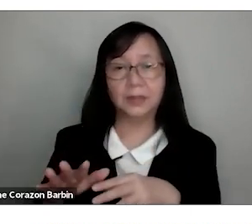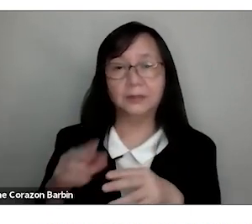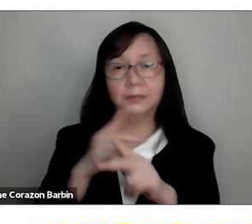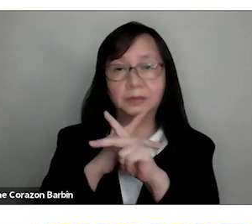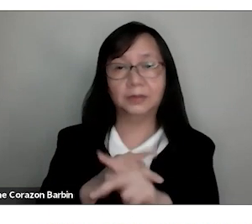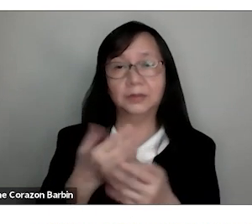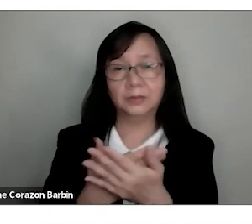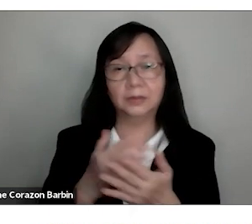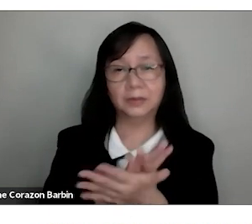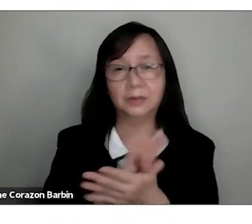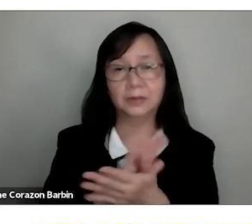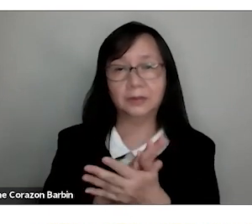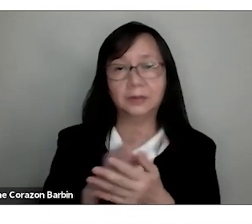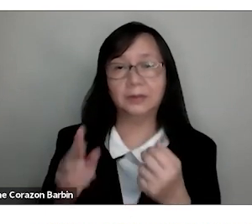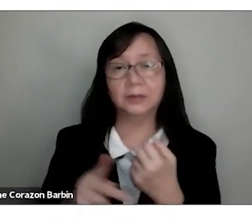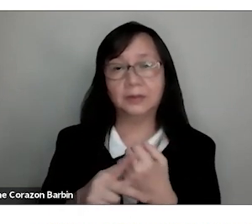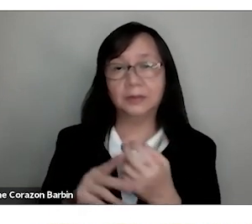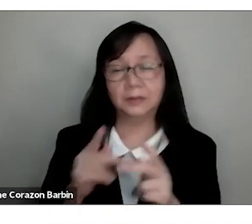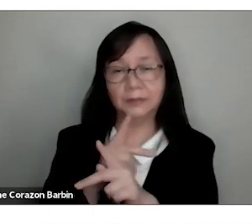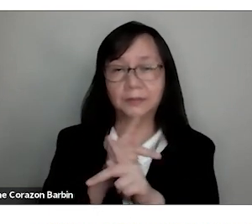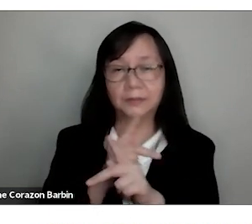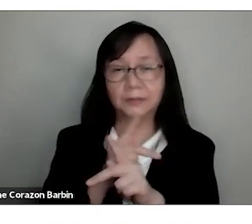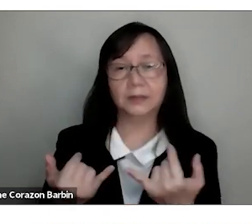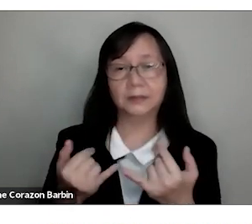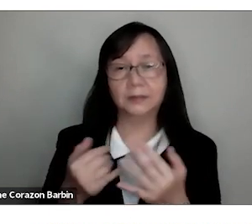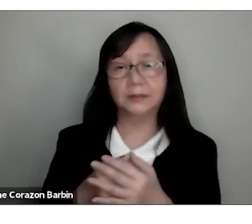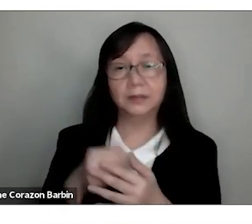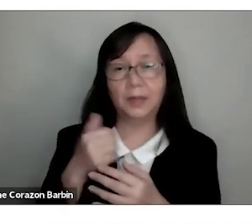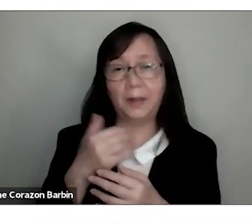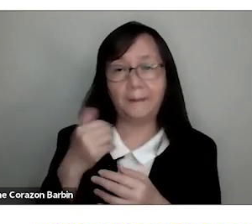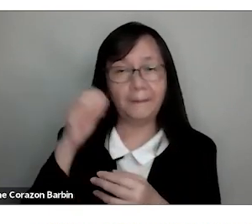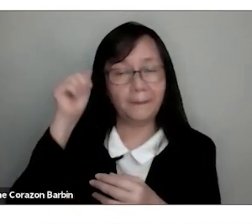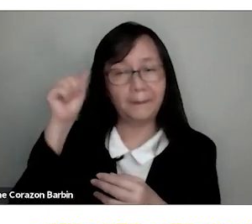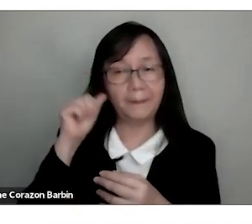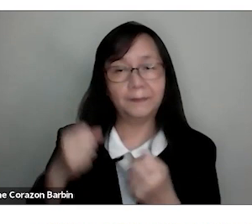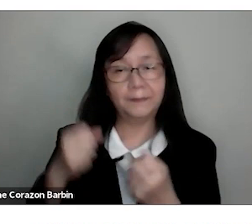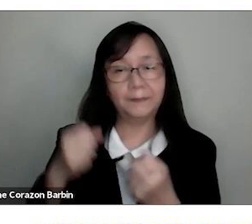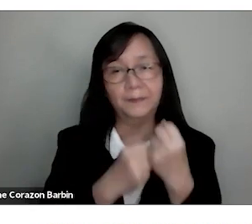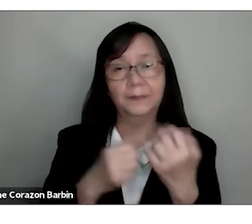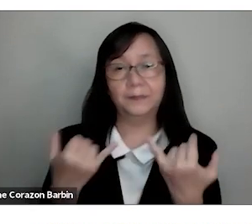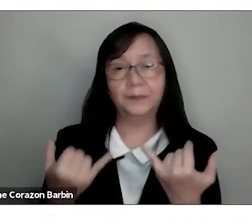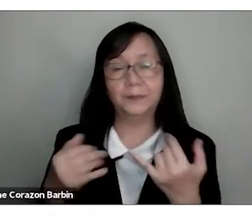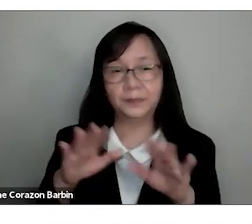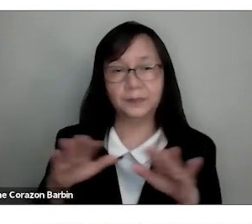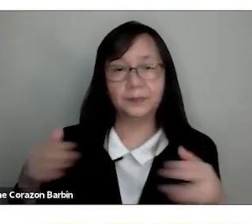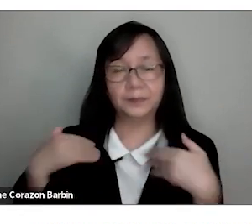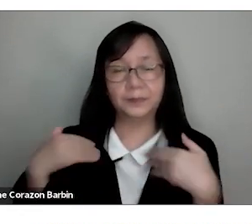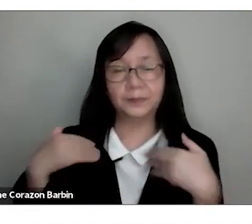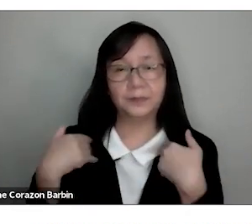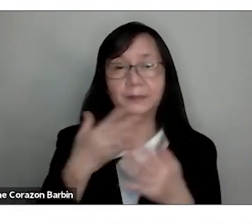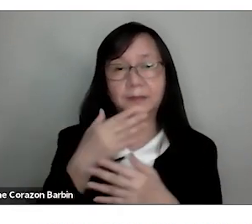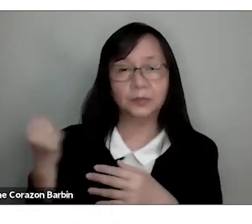the child safeguarding policy. Adult mentors from supporting CSOs of children and youth were requested to process